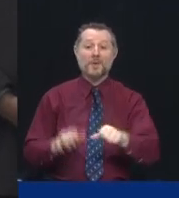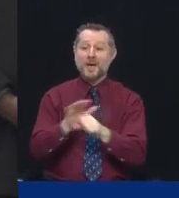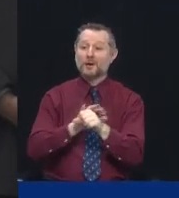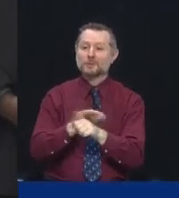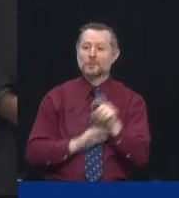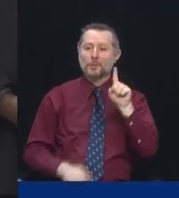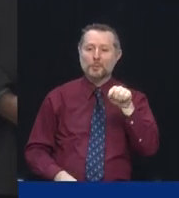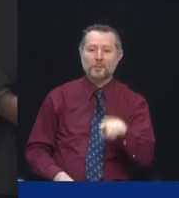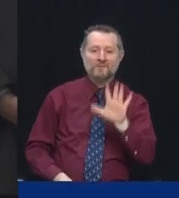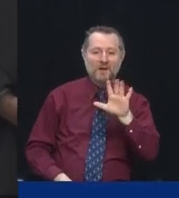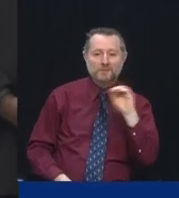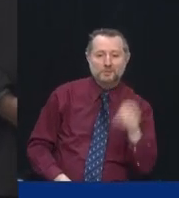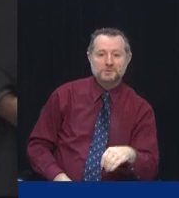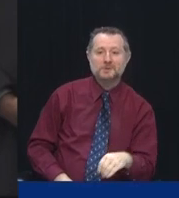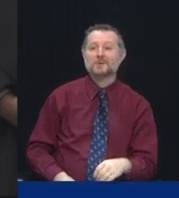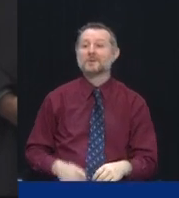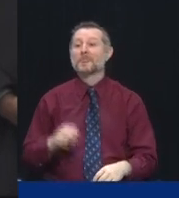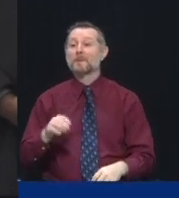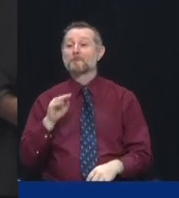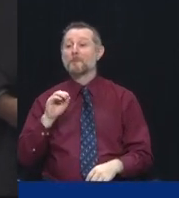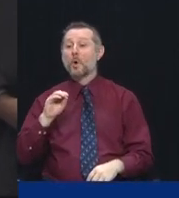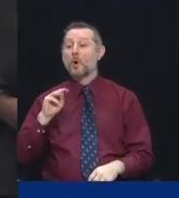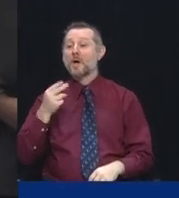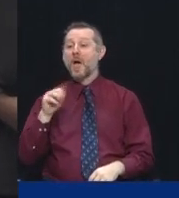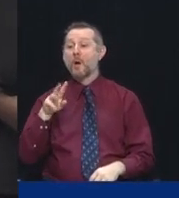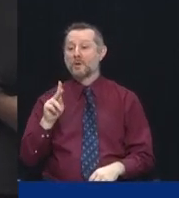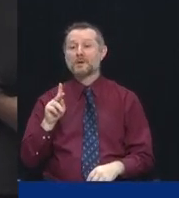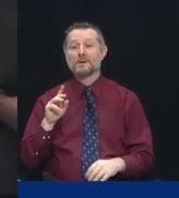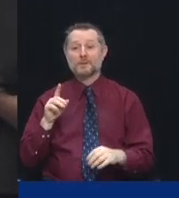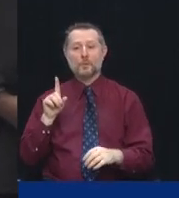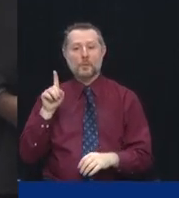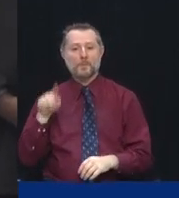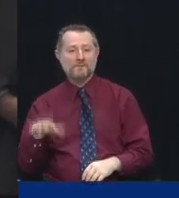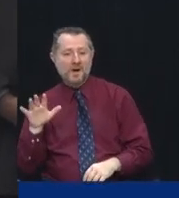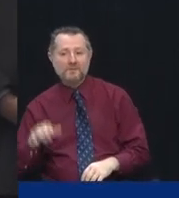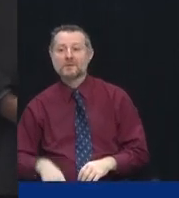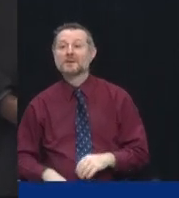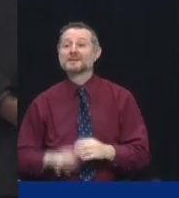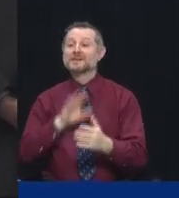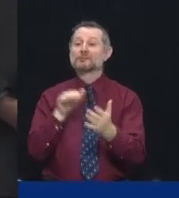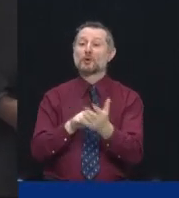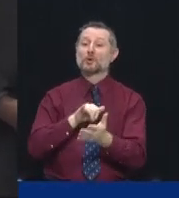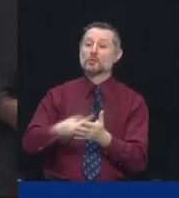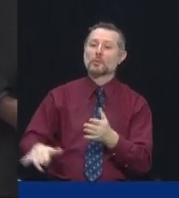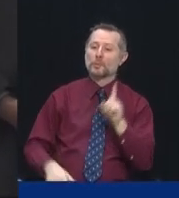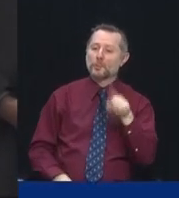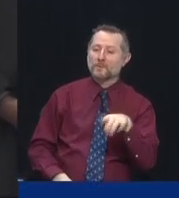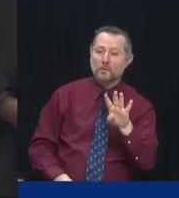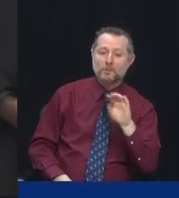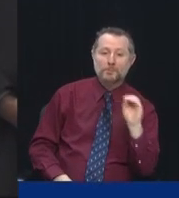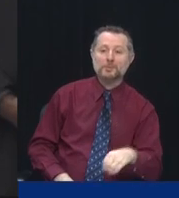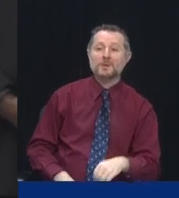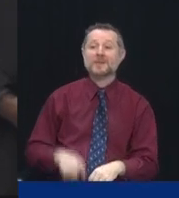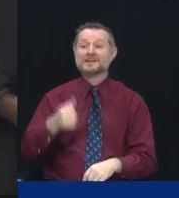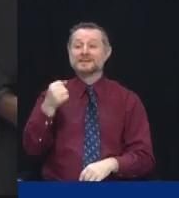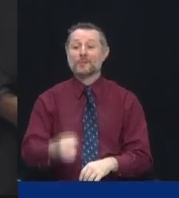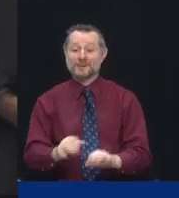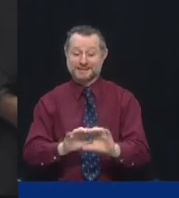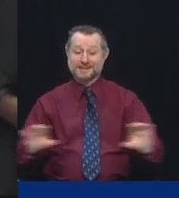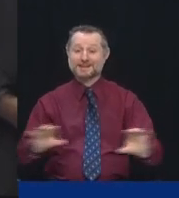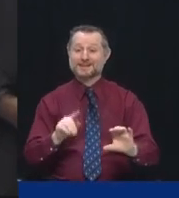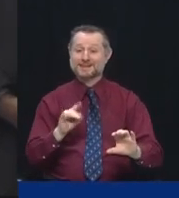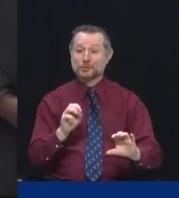1.5, Mohawk Valley 1.5, Central New York 1.4, Southern Tier